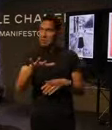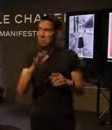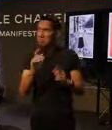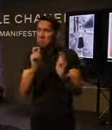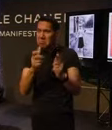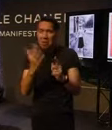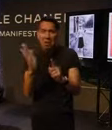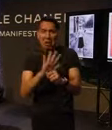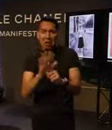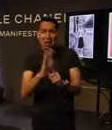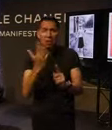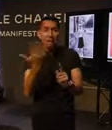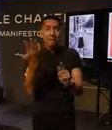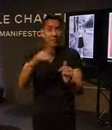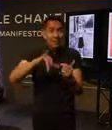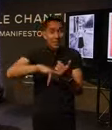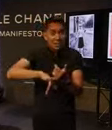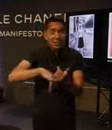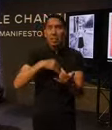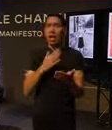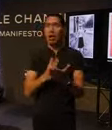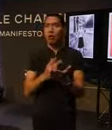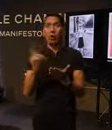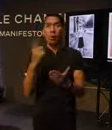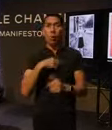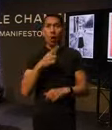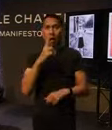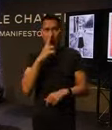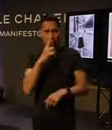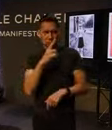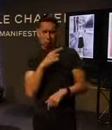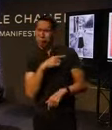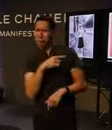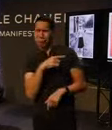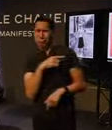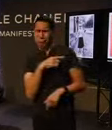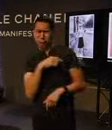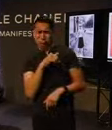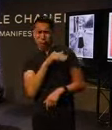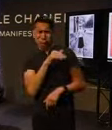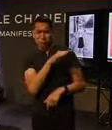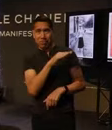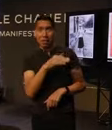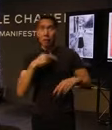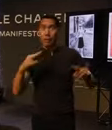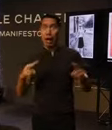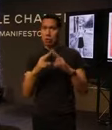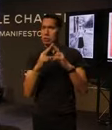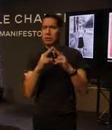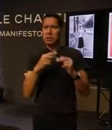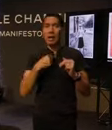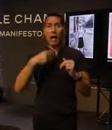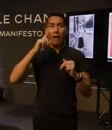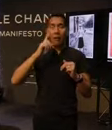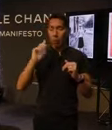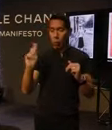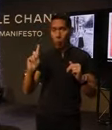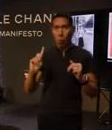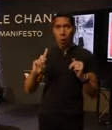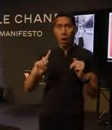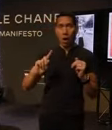early 1950s, she really wasn't well received at all, especially in Paris. And so I think what the second period is